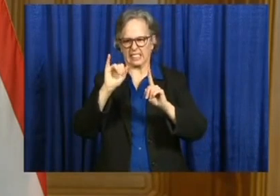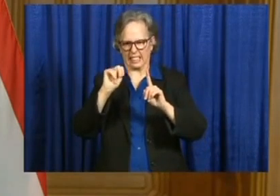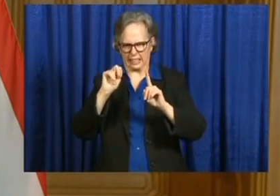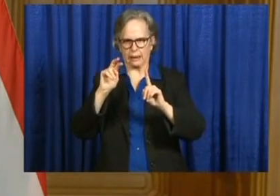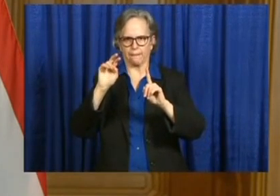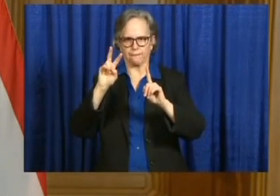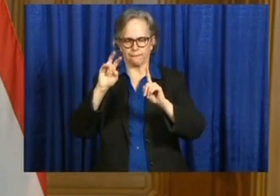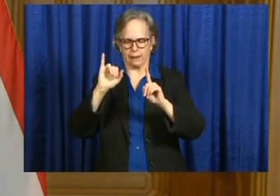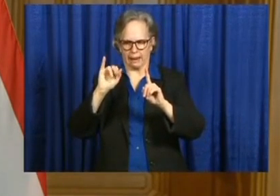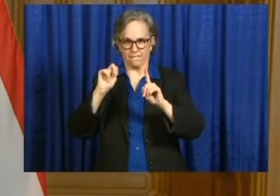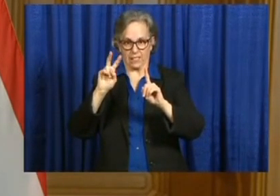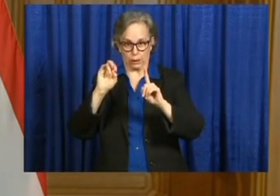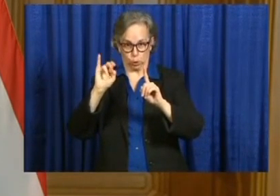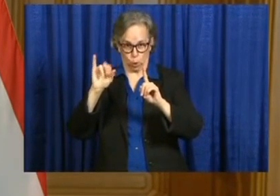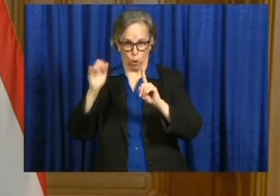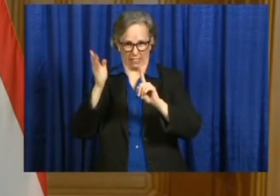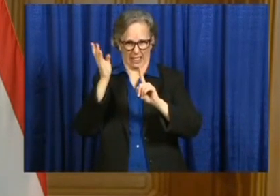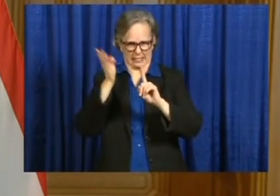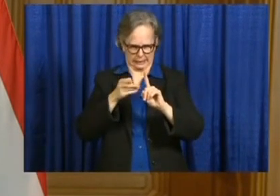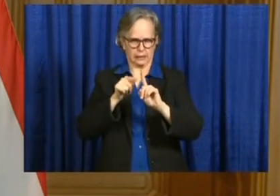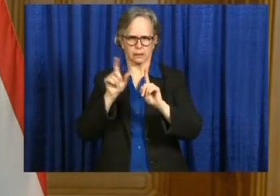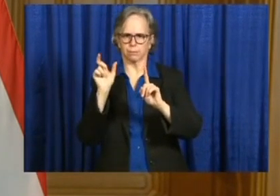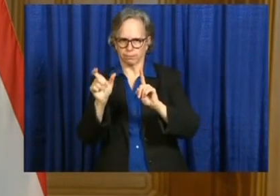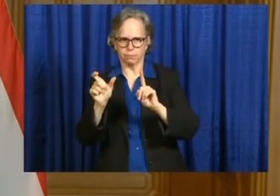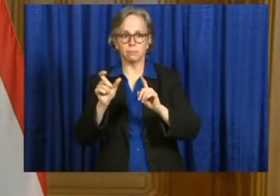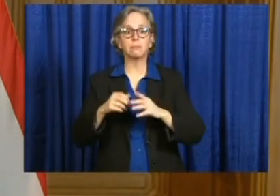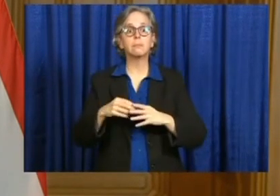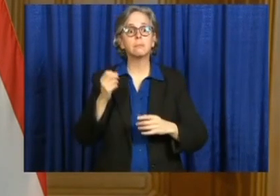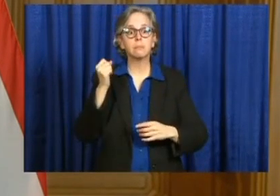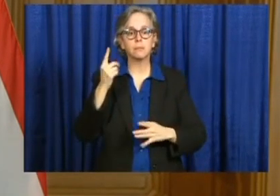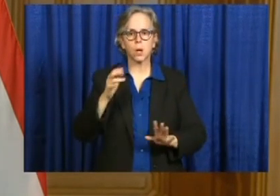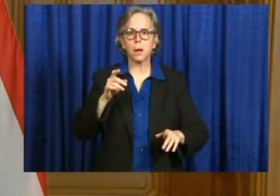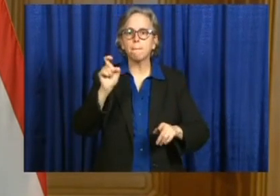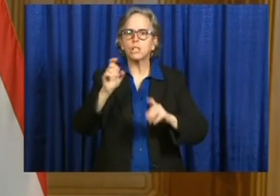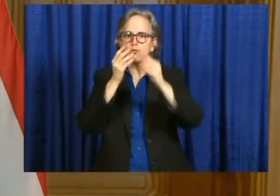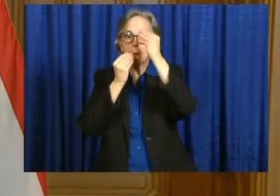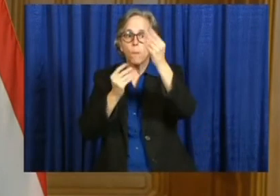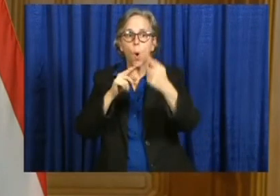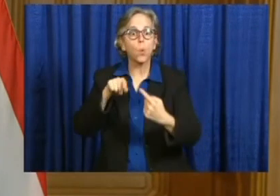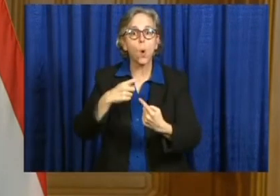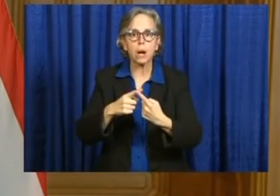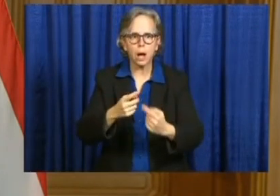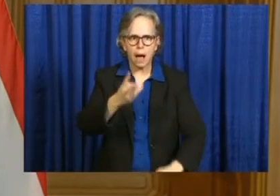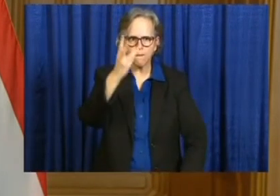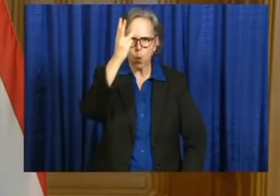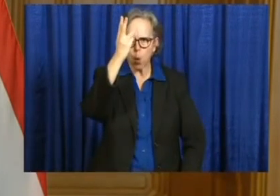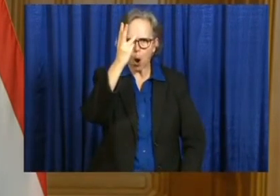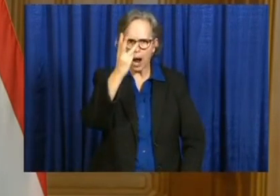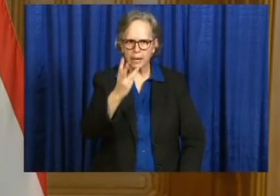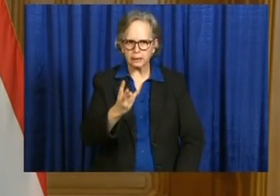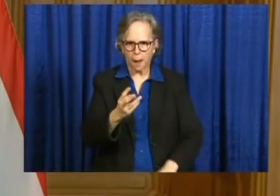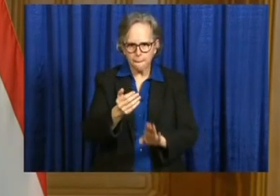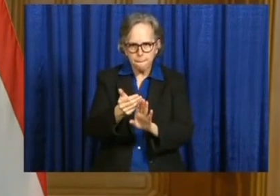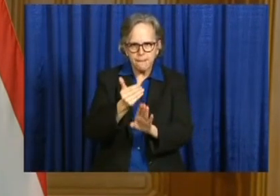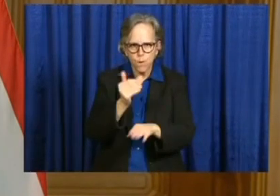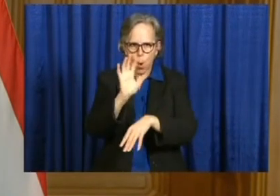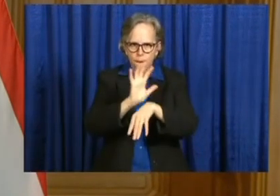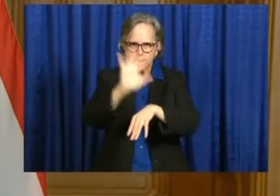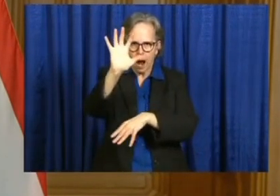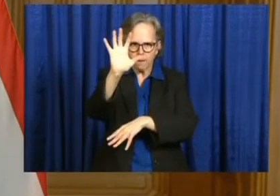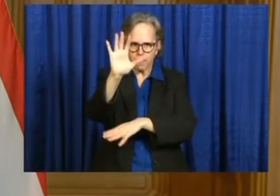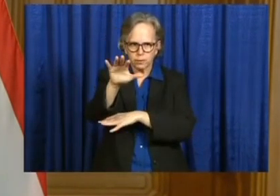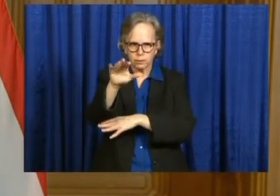.ohio.gov/vent inventory each Wednesday by 5 p.m. So the first reporting will